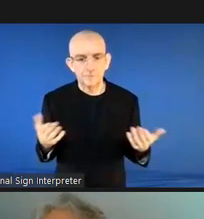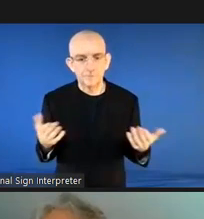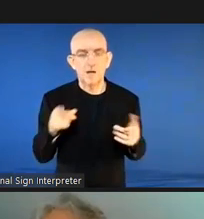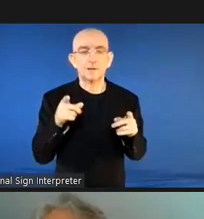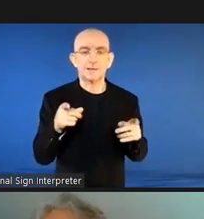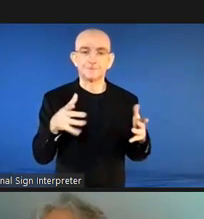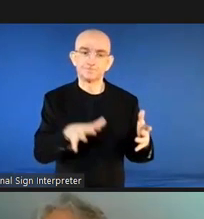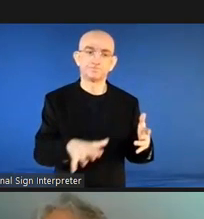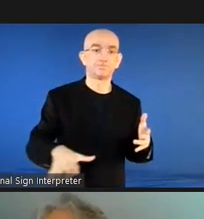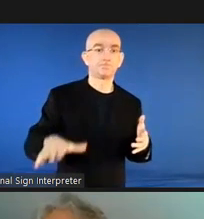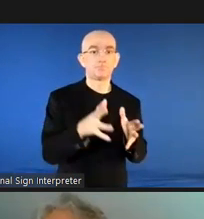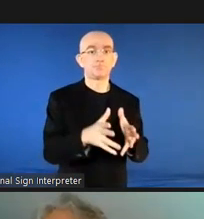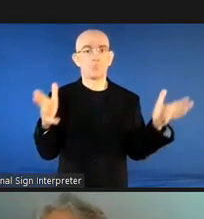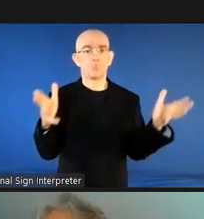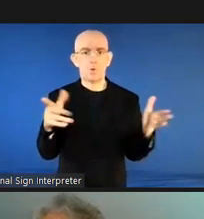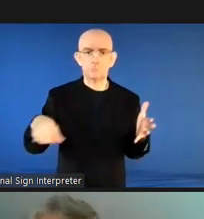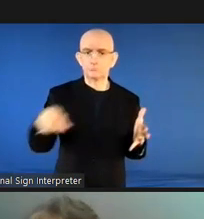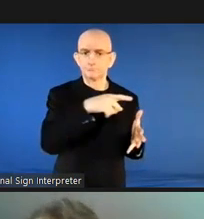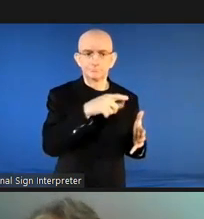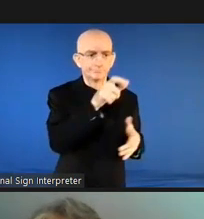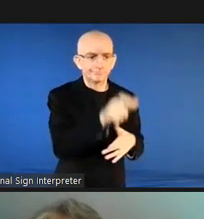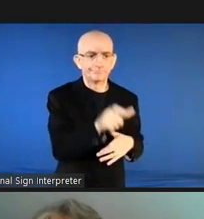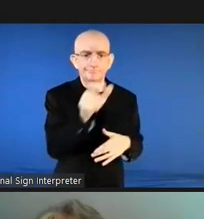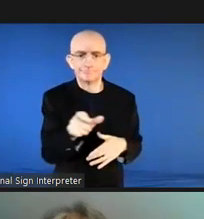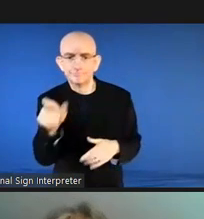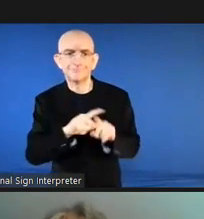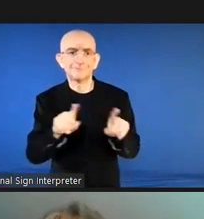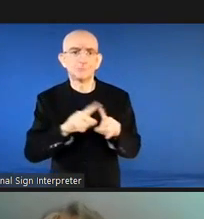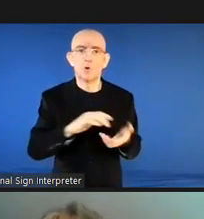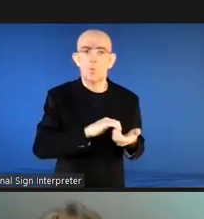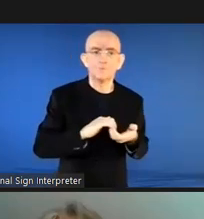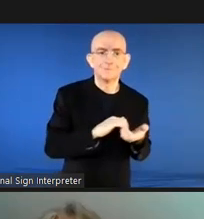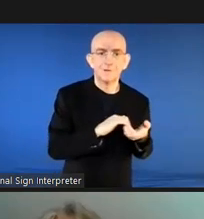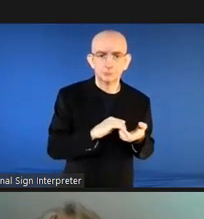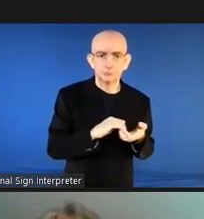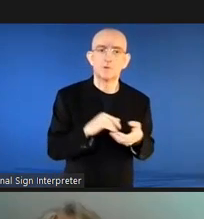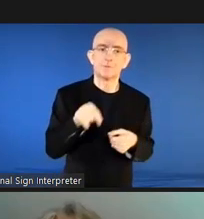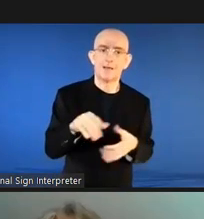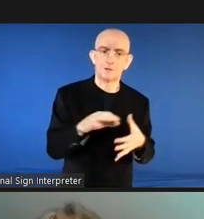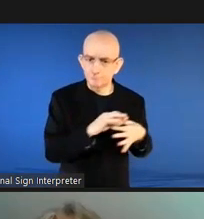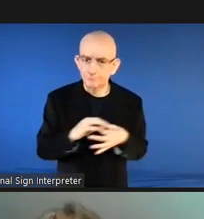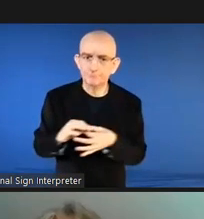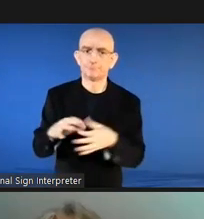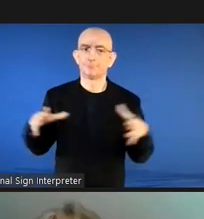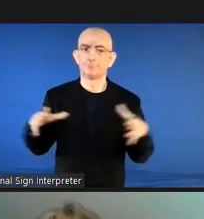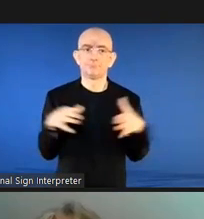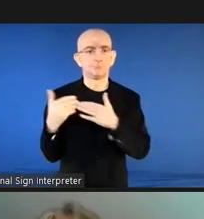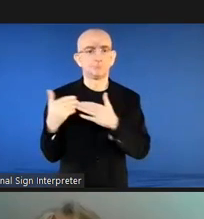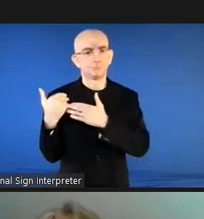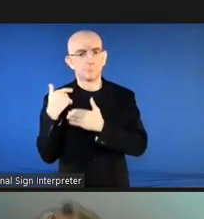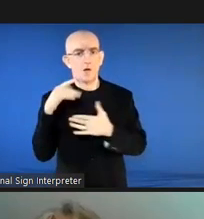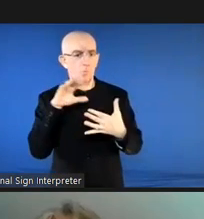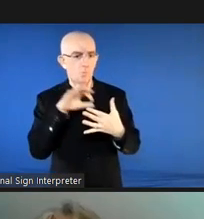responsibility across everyone working with deaf and disabled children to try to make this happen.